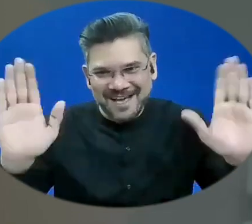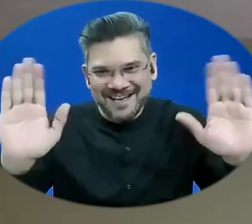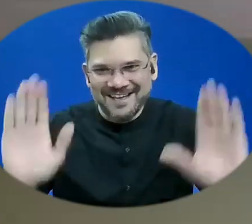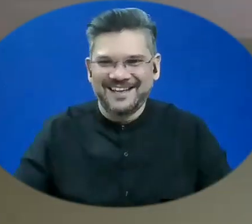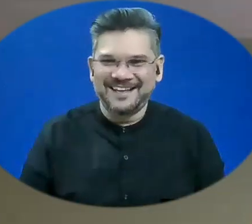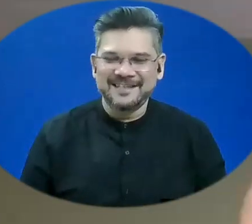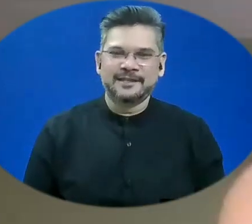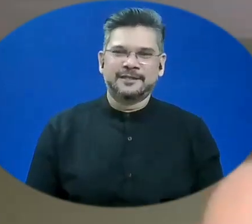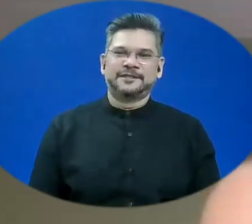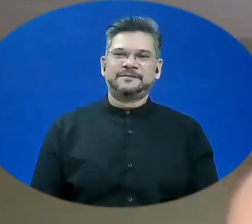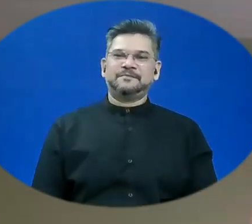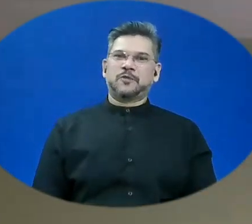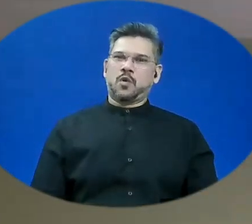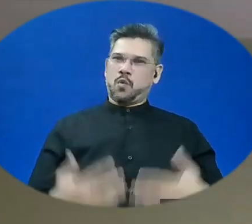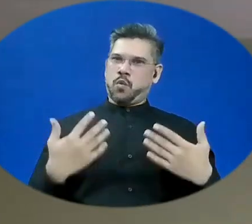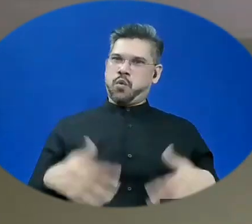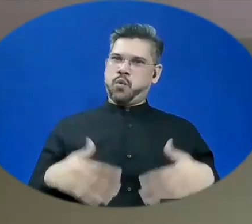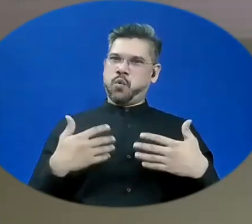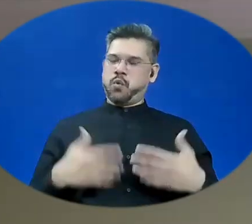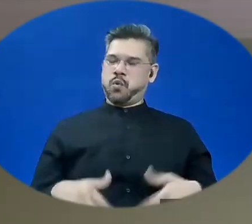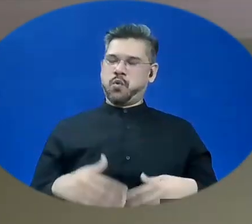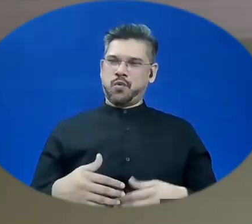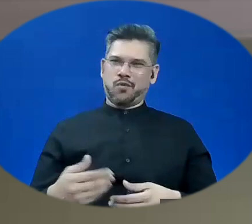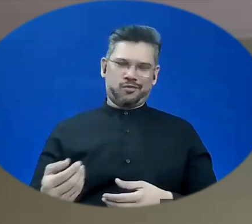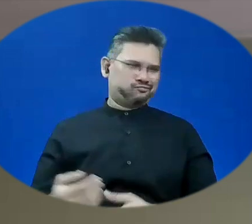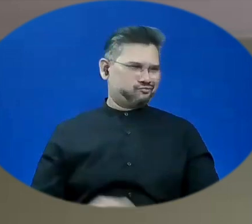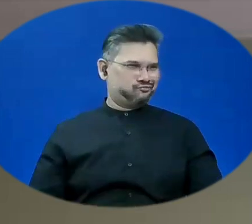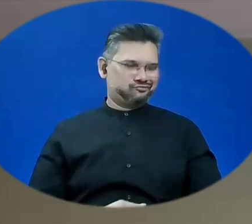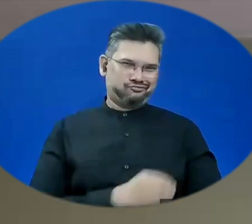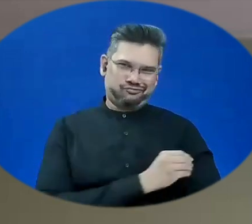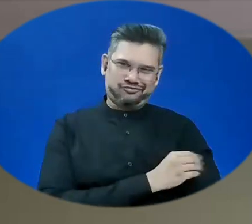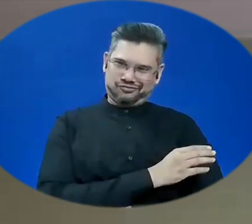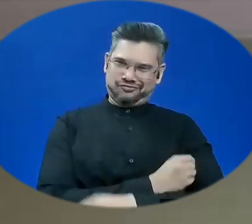So what an empowering sort of thing to think about this as care partners, and the